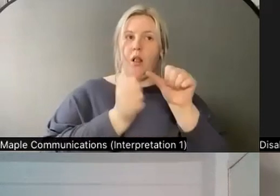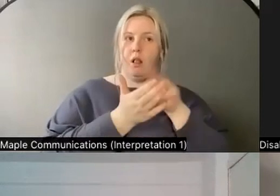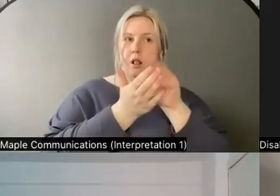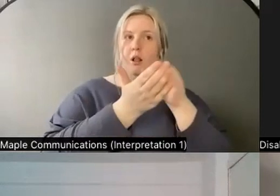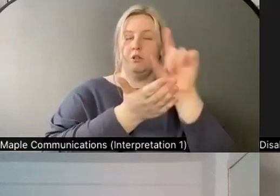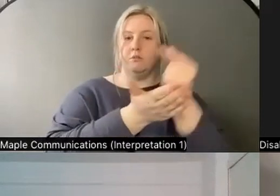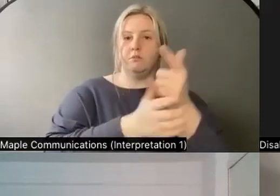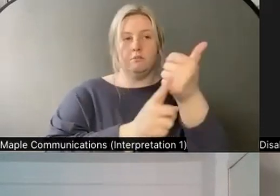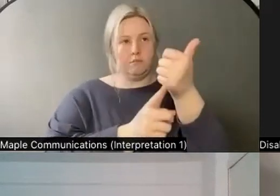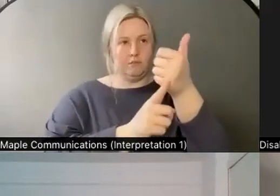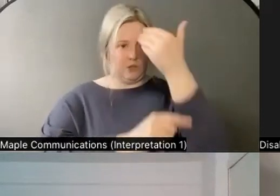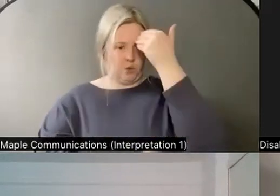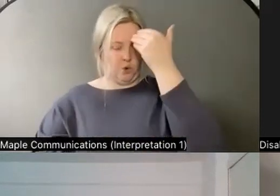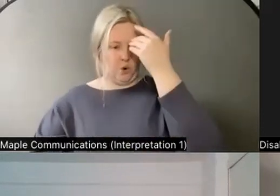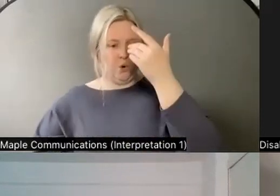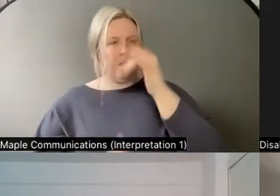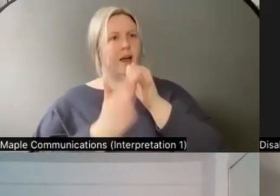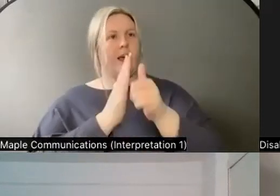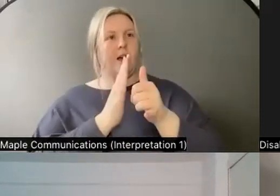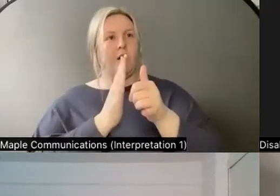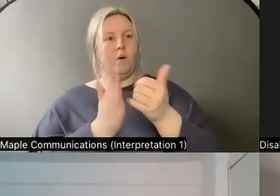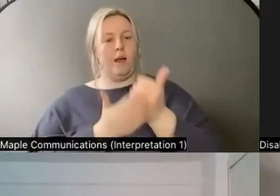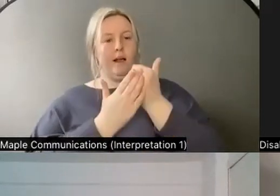might make me feel better.